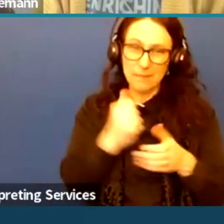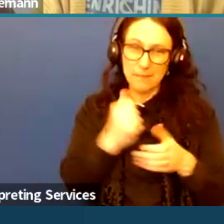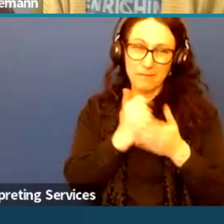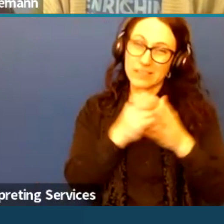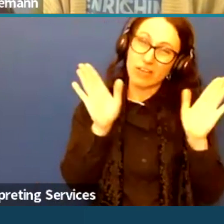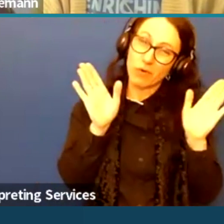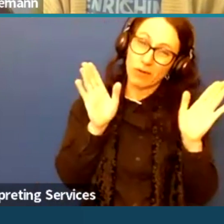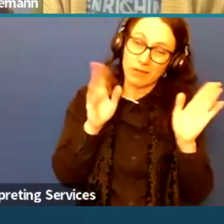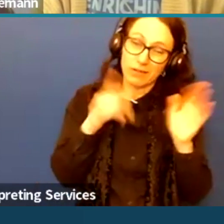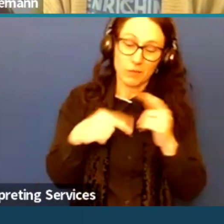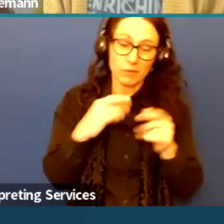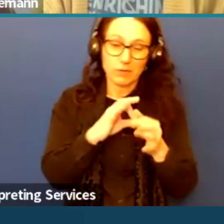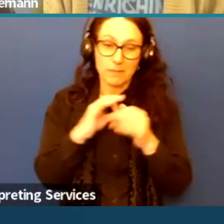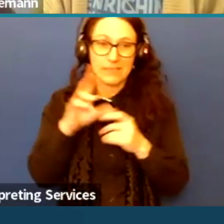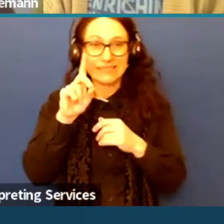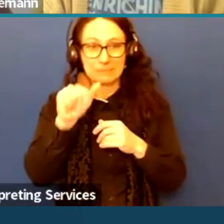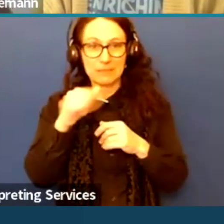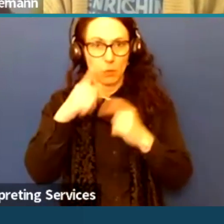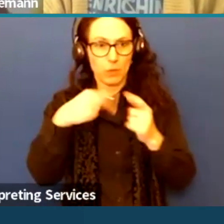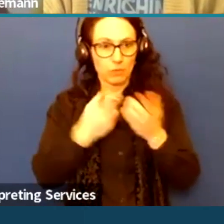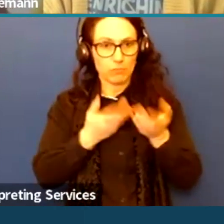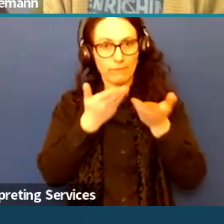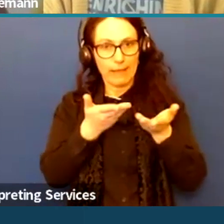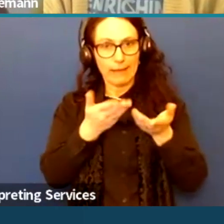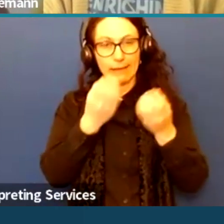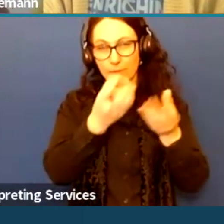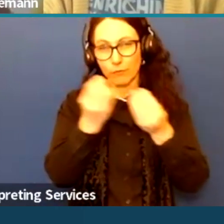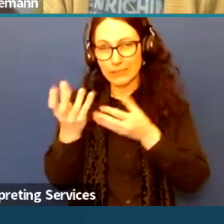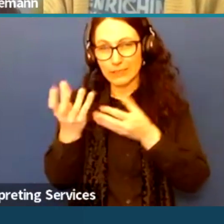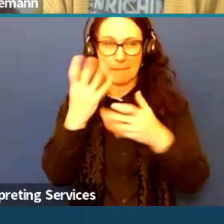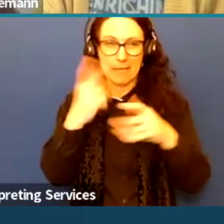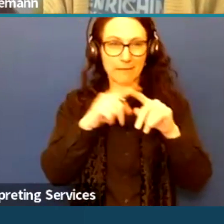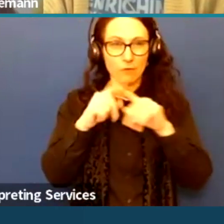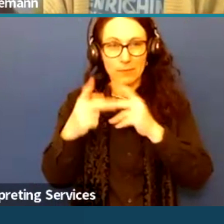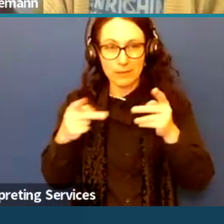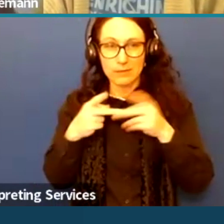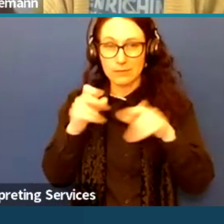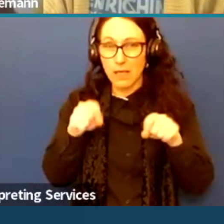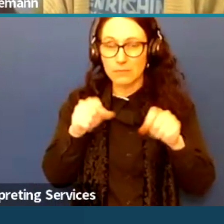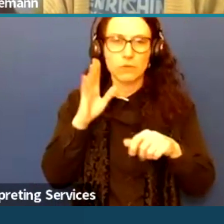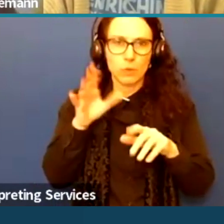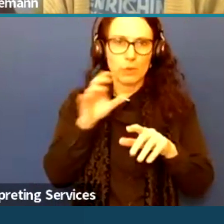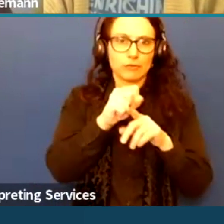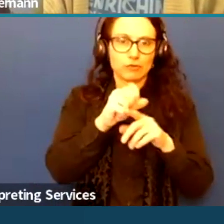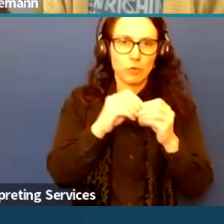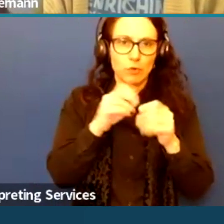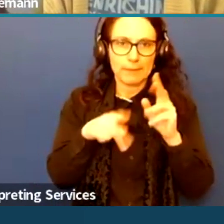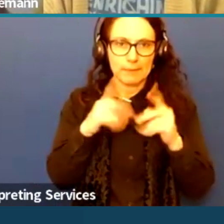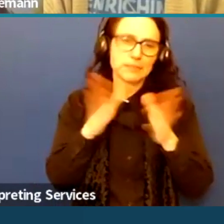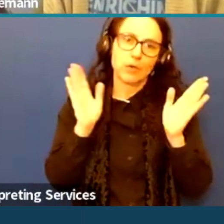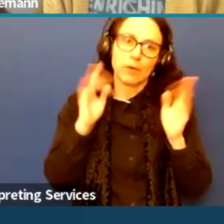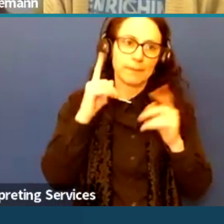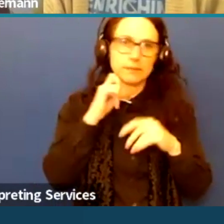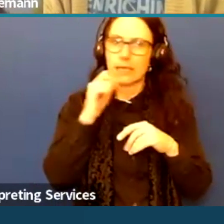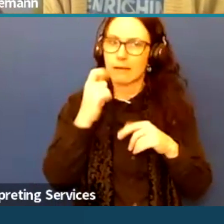about disability, when you provide the information in as many places as possible, you're going to catch more people, just in general, because not